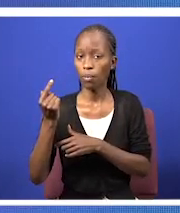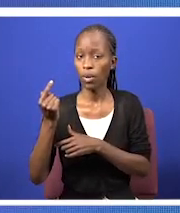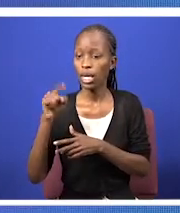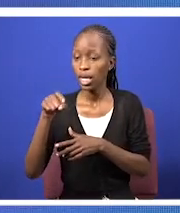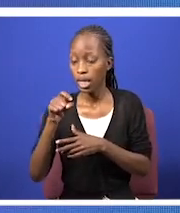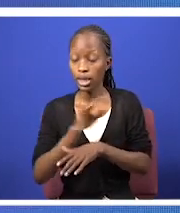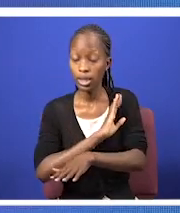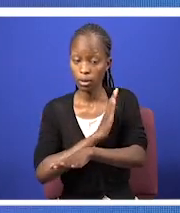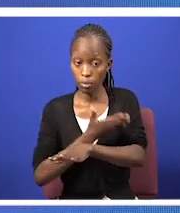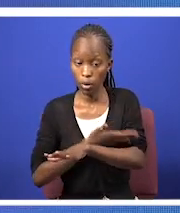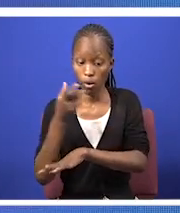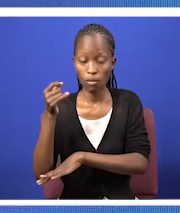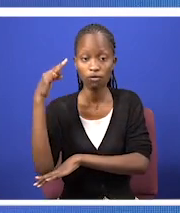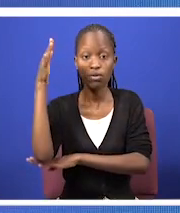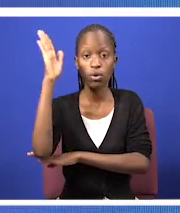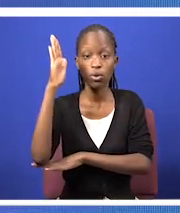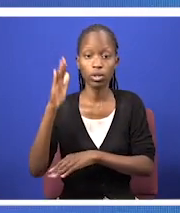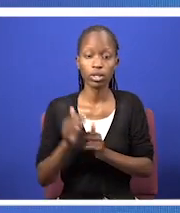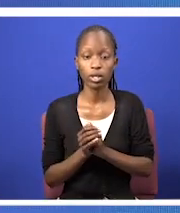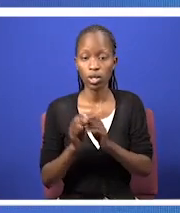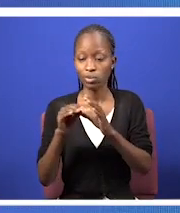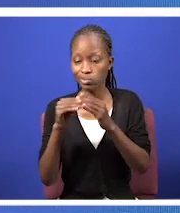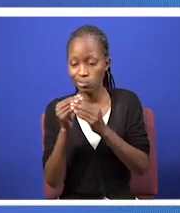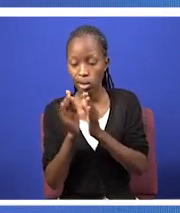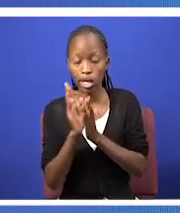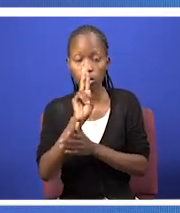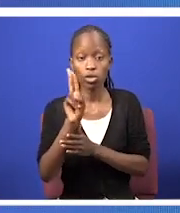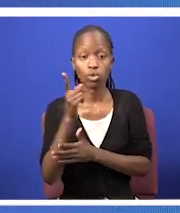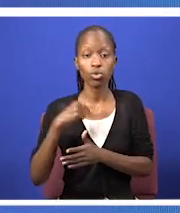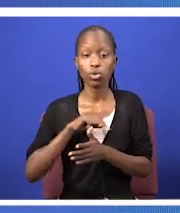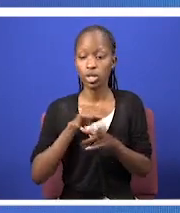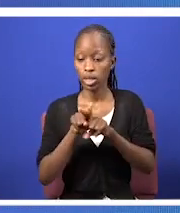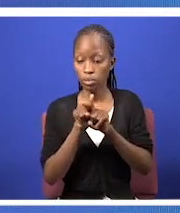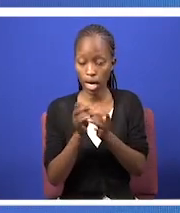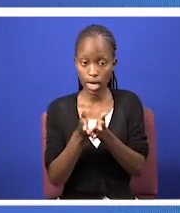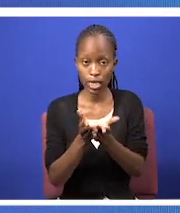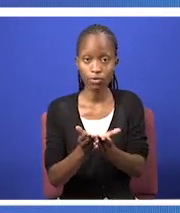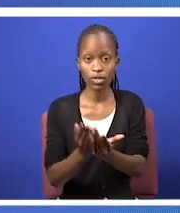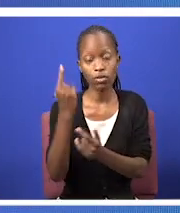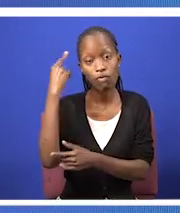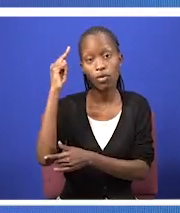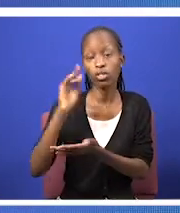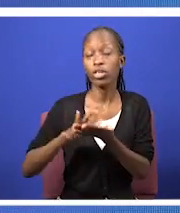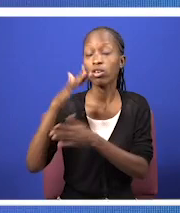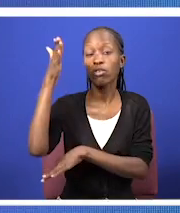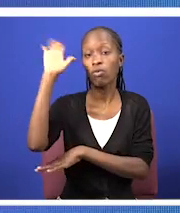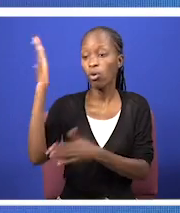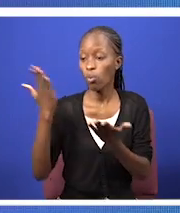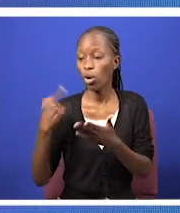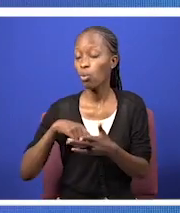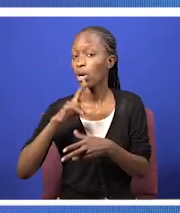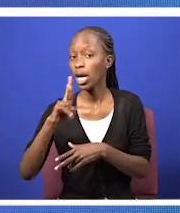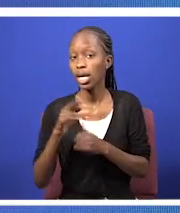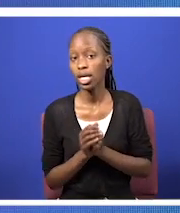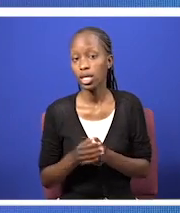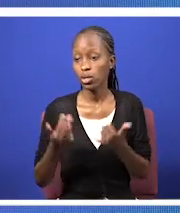It requires the power of God to form us, to use us as channels for that glory wherever we may